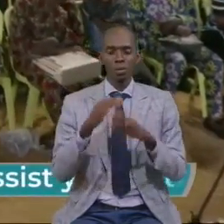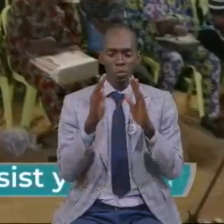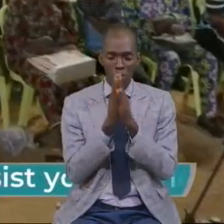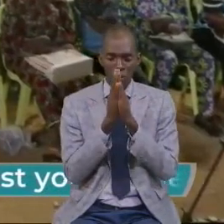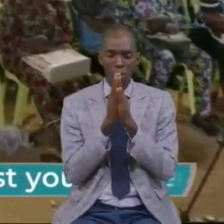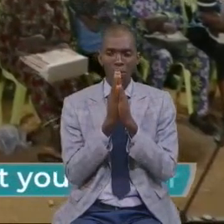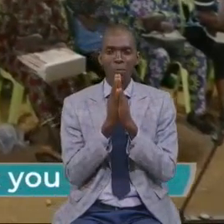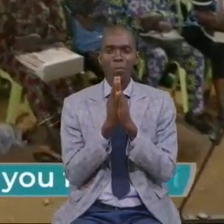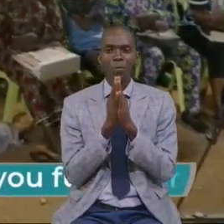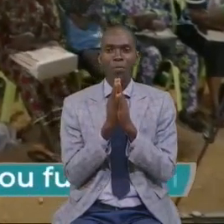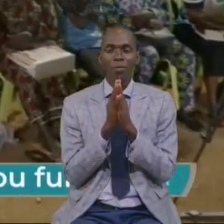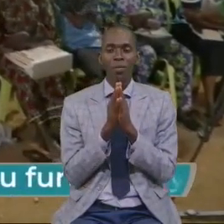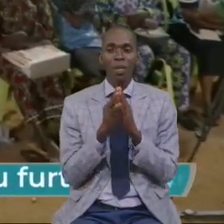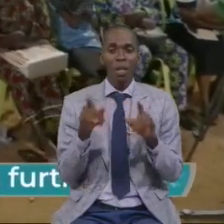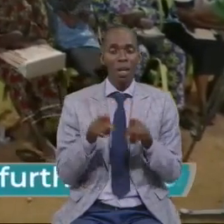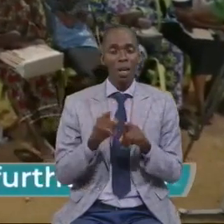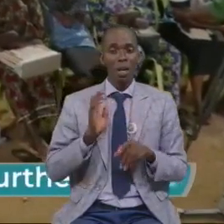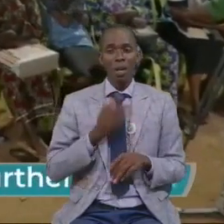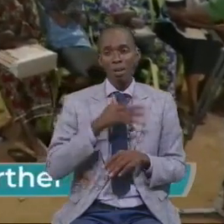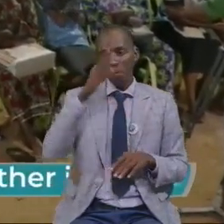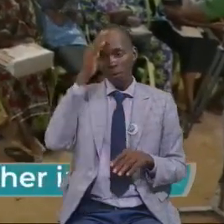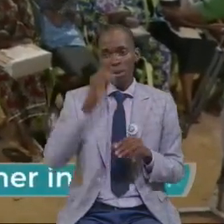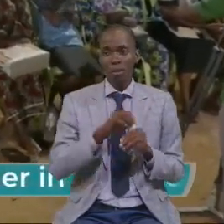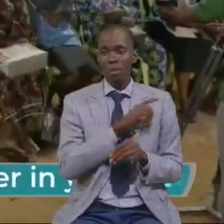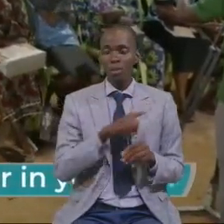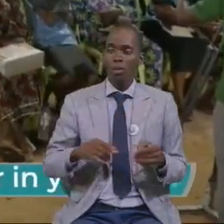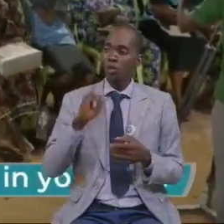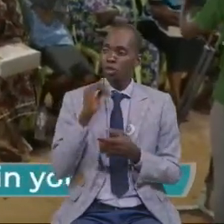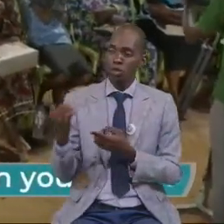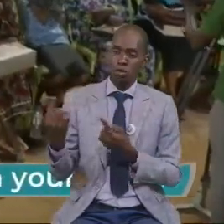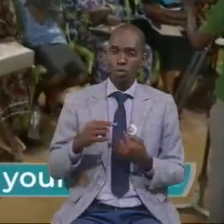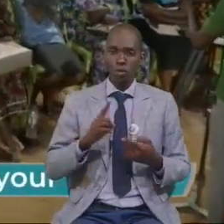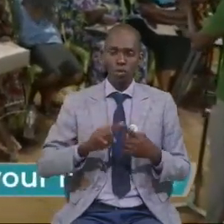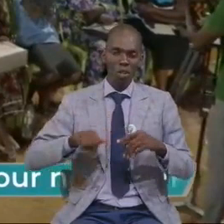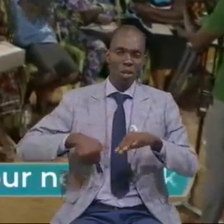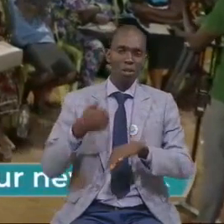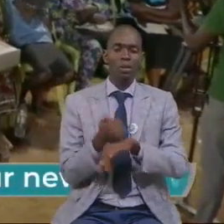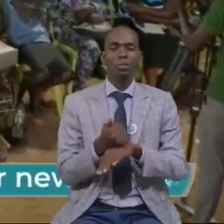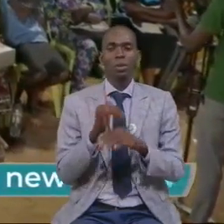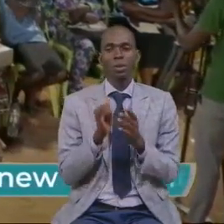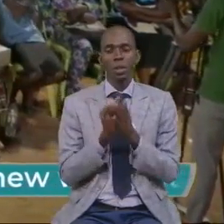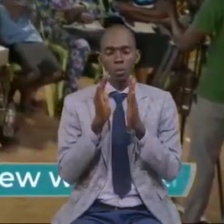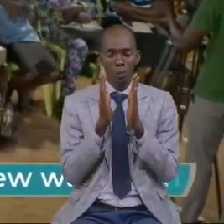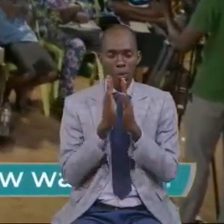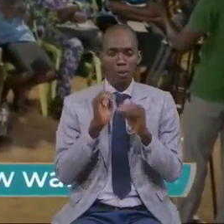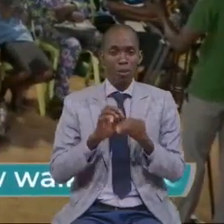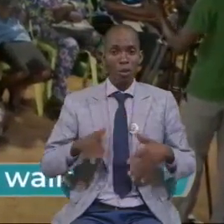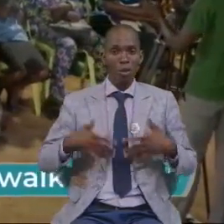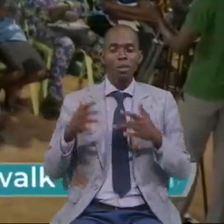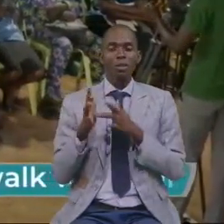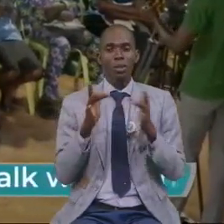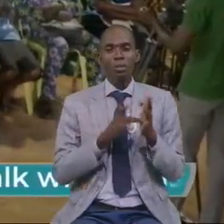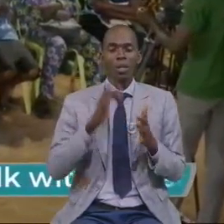And our Father in the Lord is coming to confirm that prayer in your life. Jesus will be